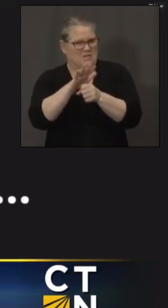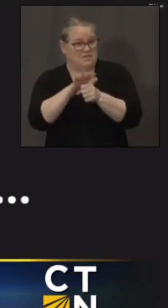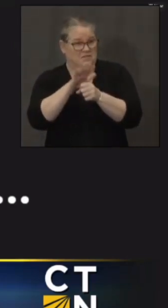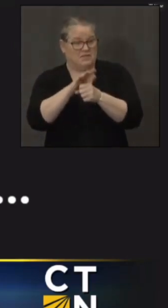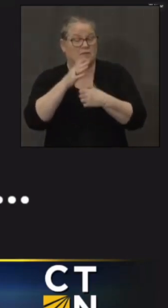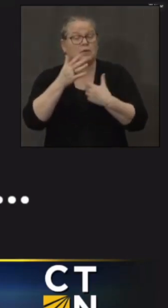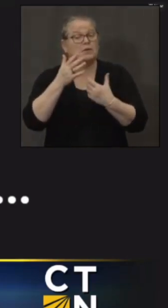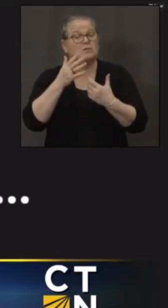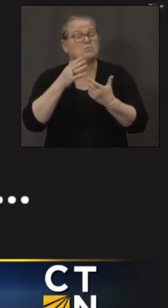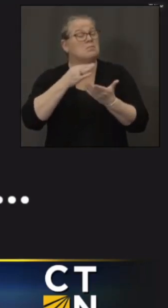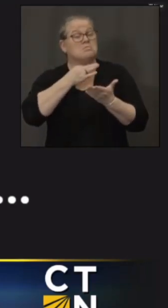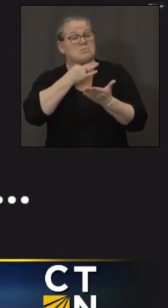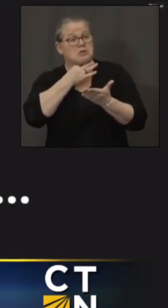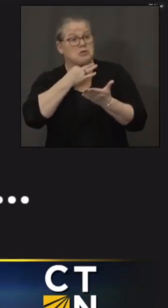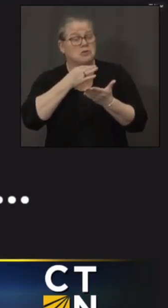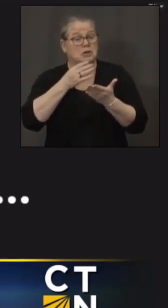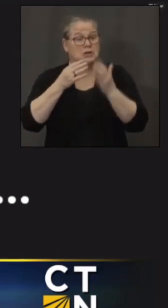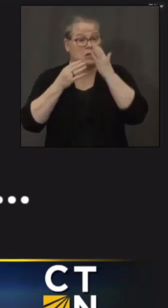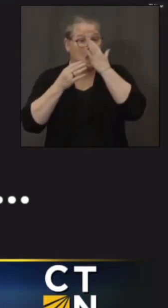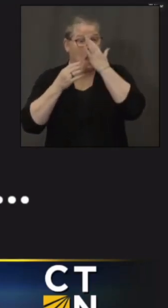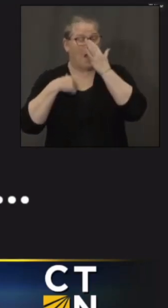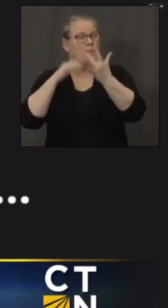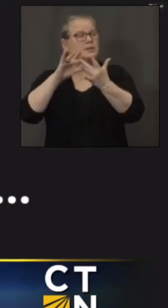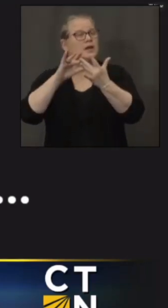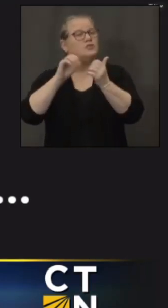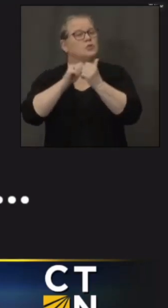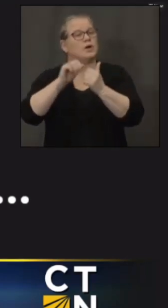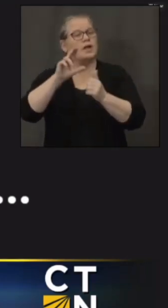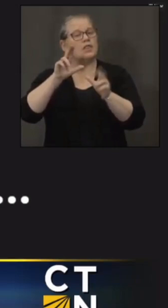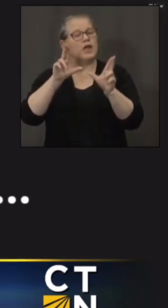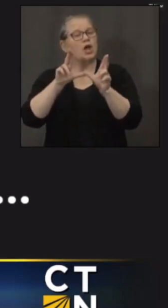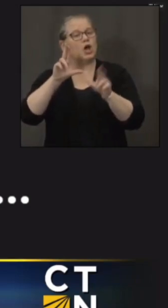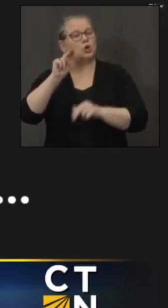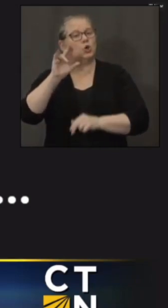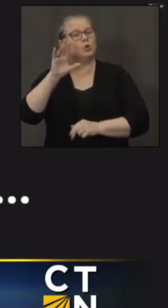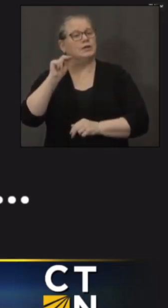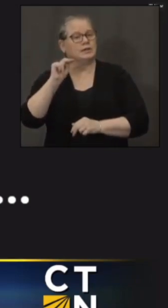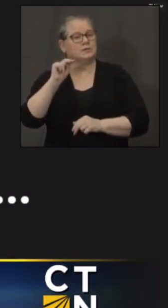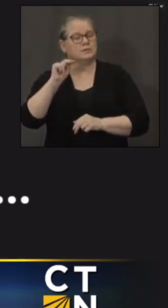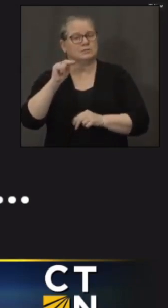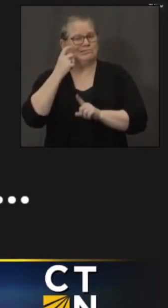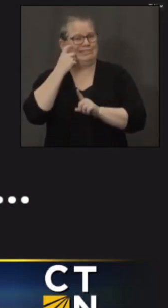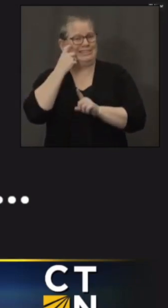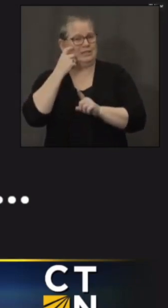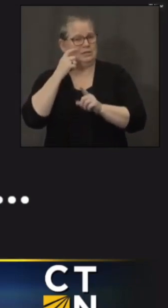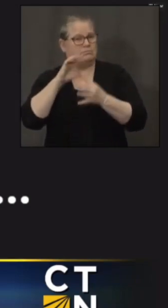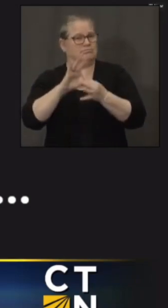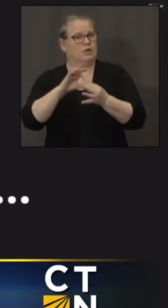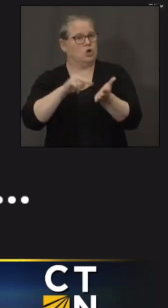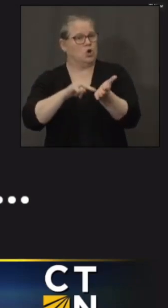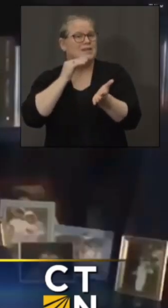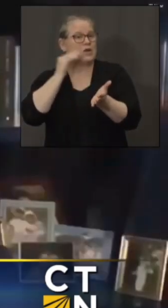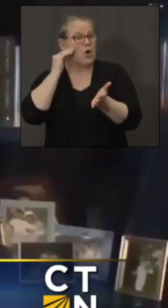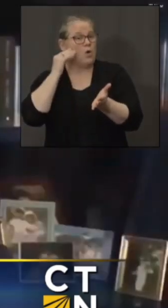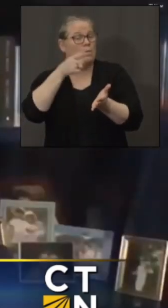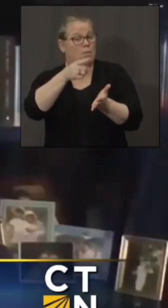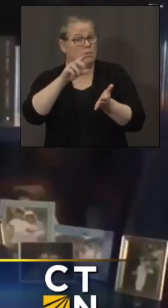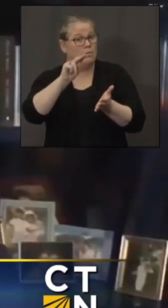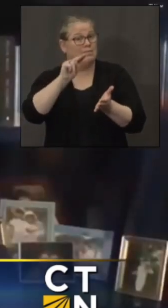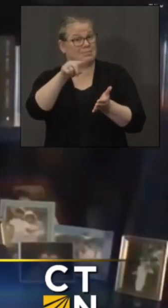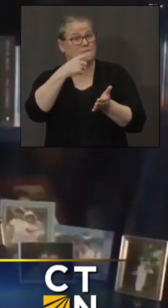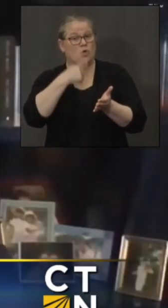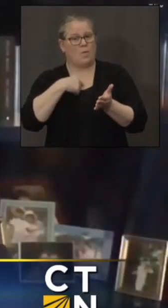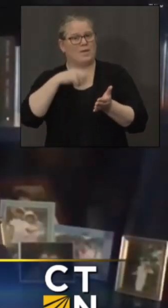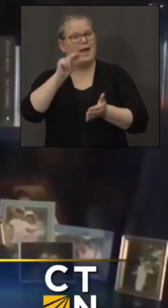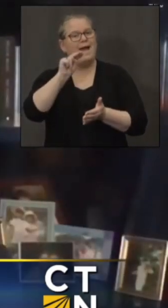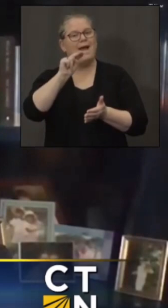got in touch with the union earlier, and they said N95s are kind of hard to find right now. We just got a shipment of